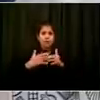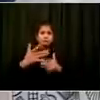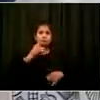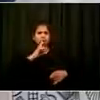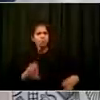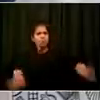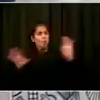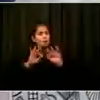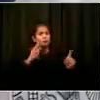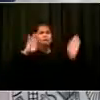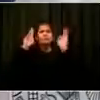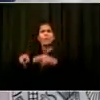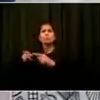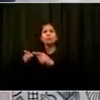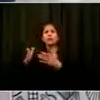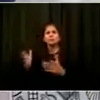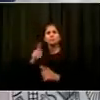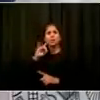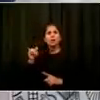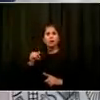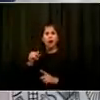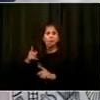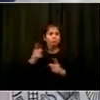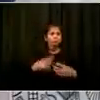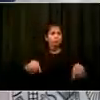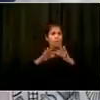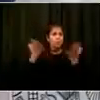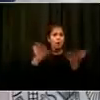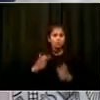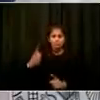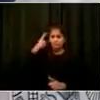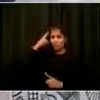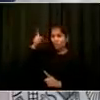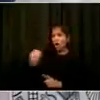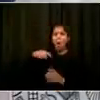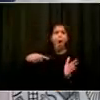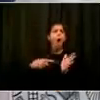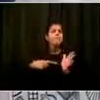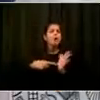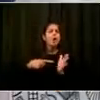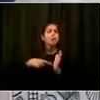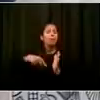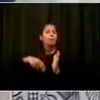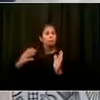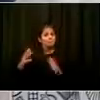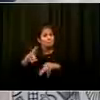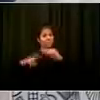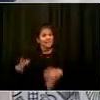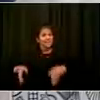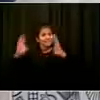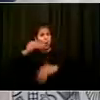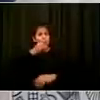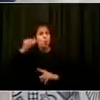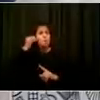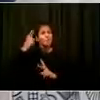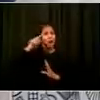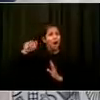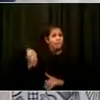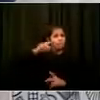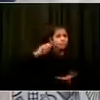led by people of color need many more opportunities to have a piece of that pie. So our Department of Housing